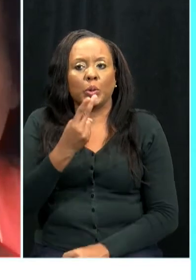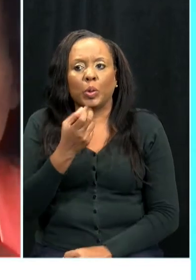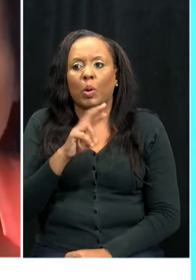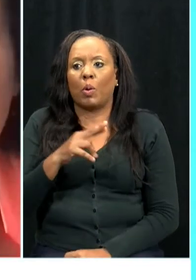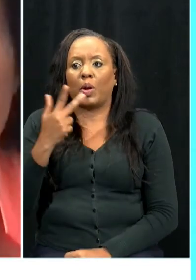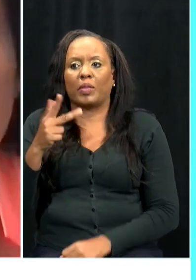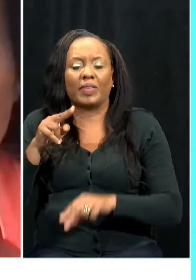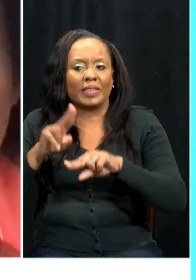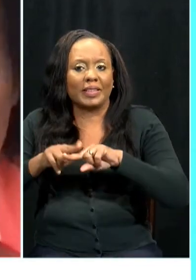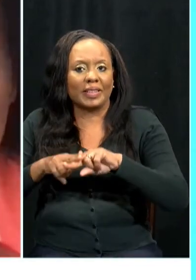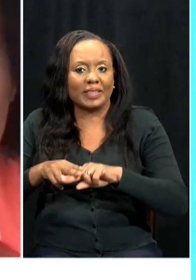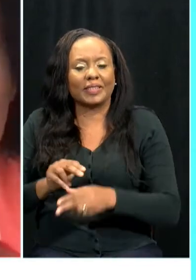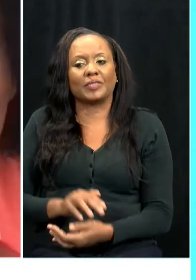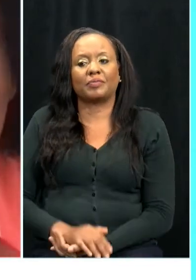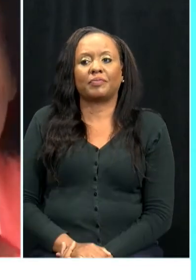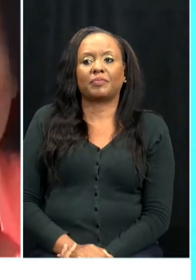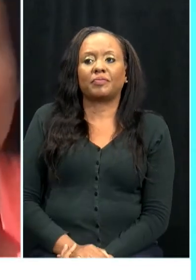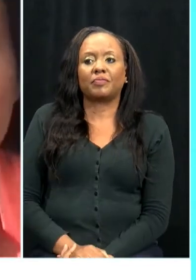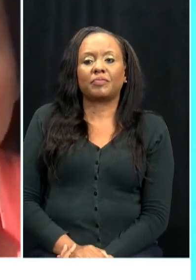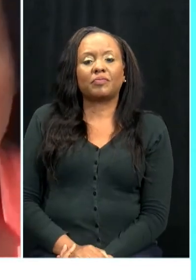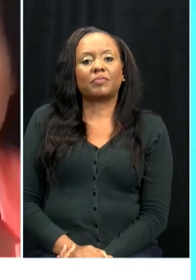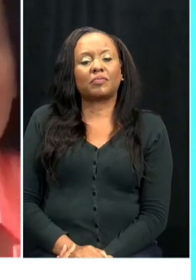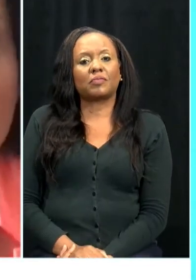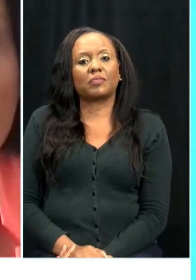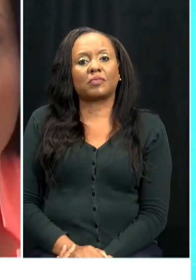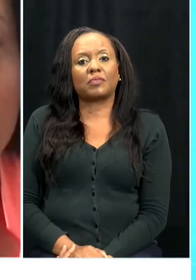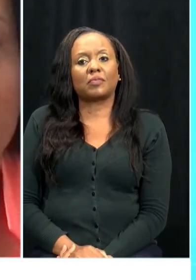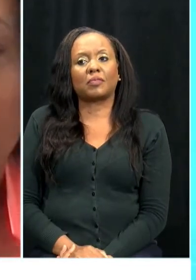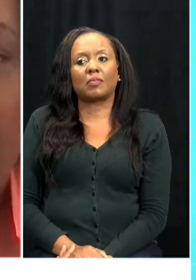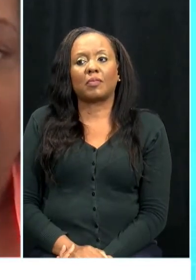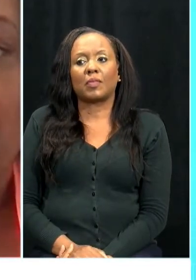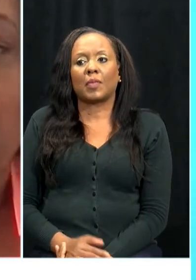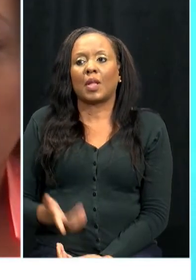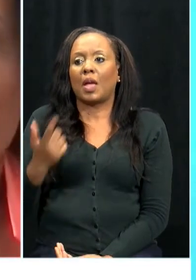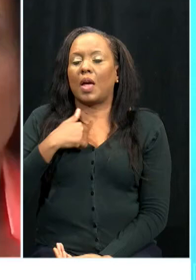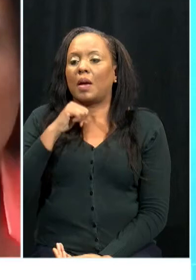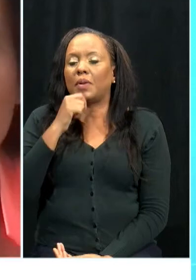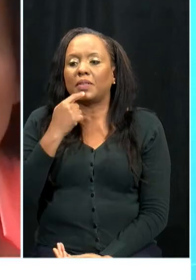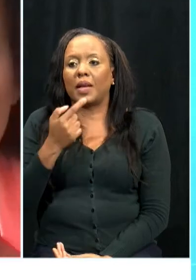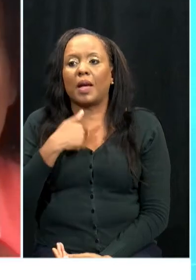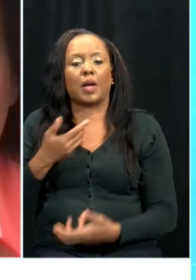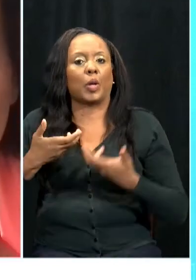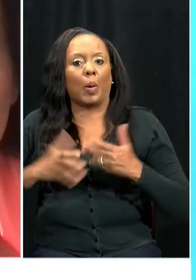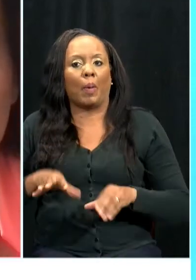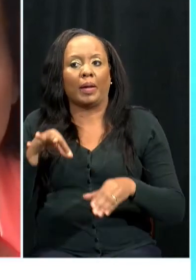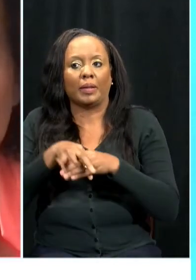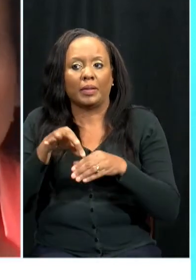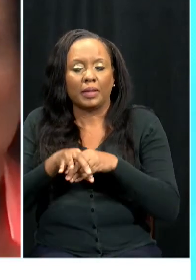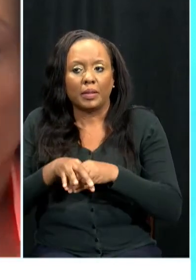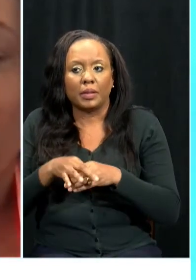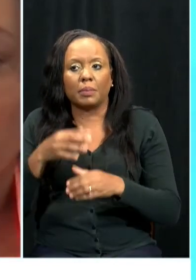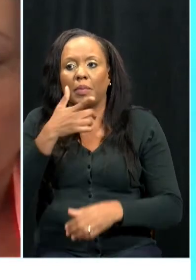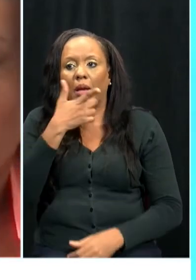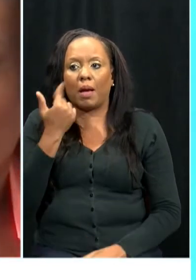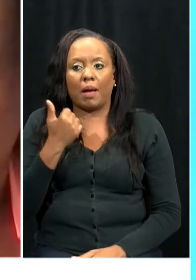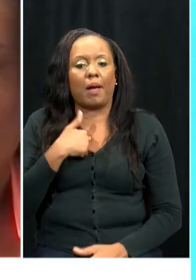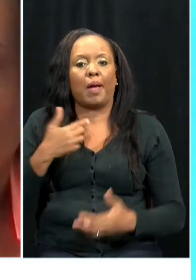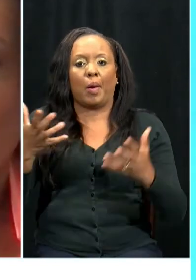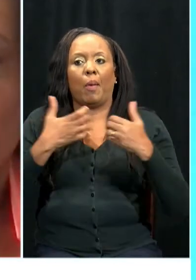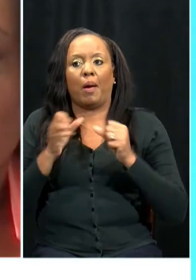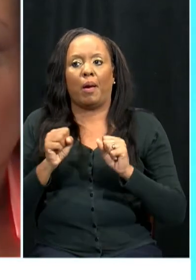But Tennyson, I am not arguing that I don't want an election because I don't want opportunity to